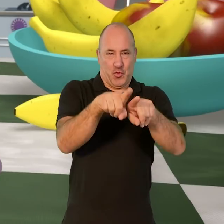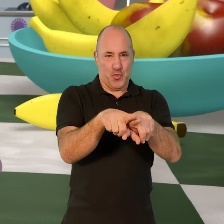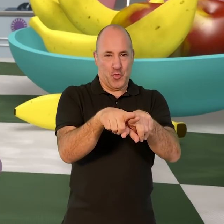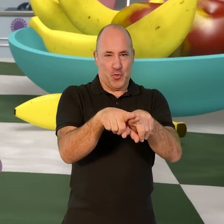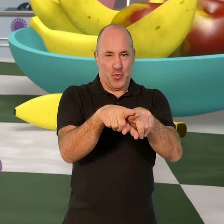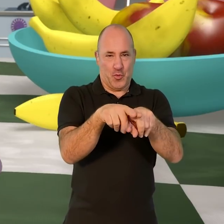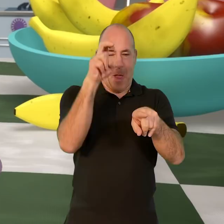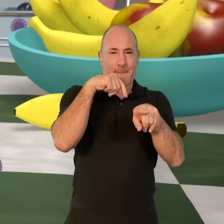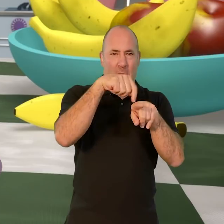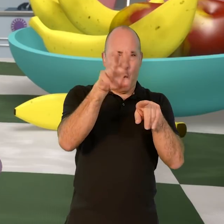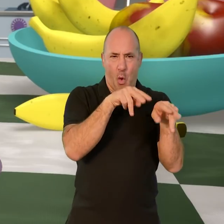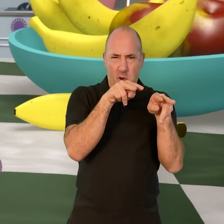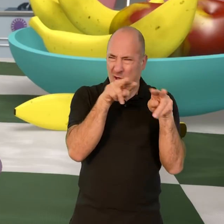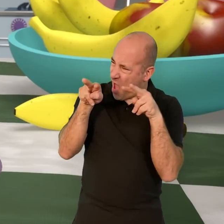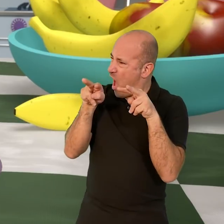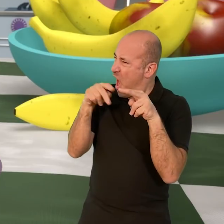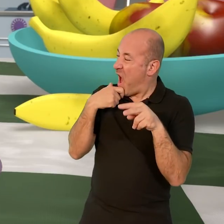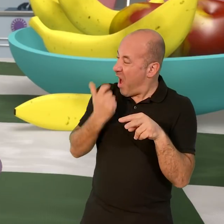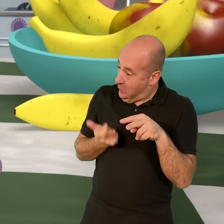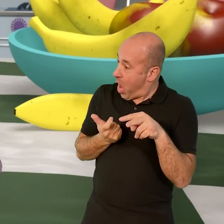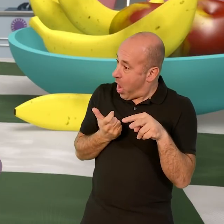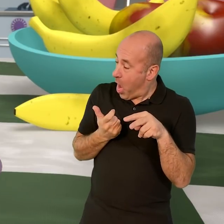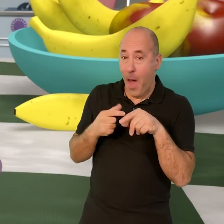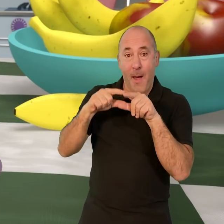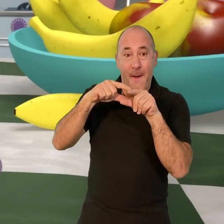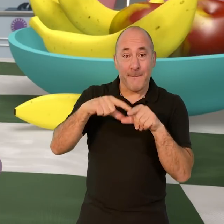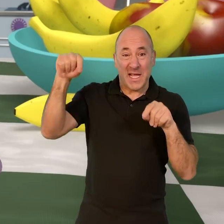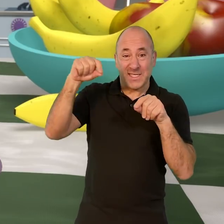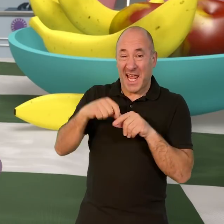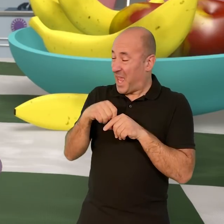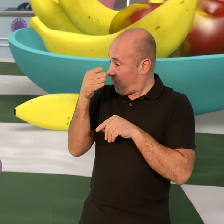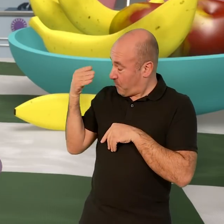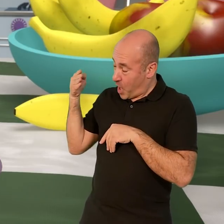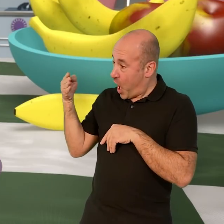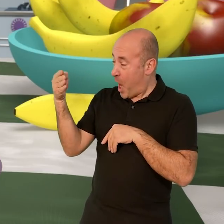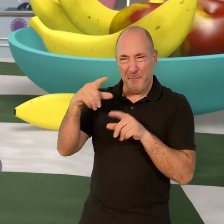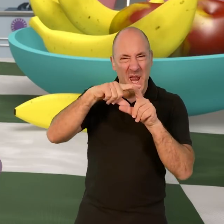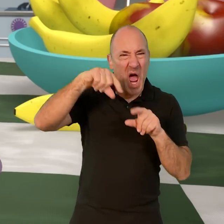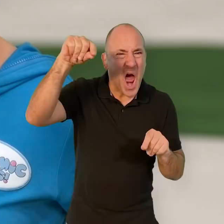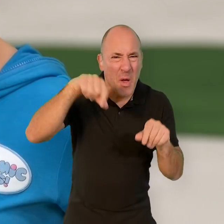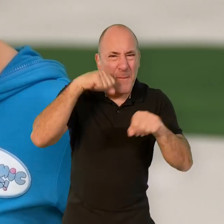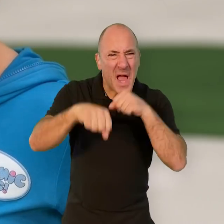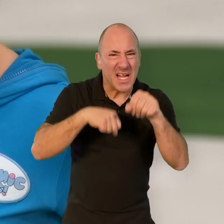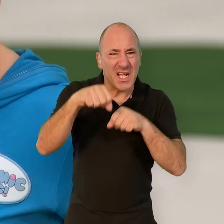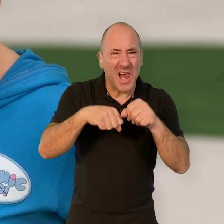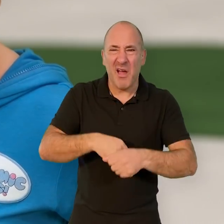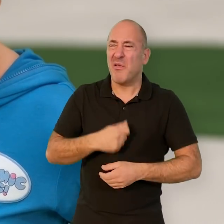long and all the passengers on the bus twist to look out the window with their mouths open.